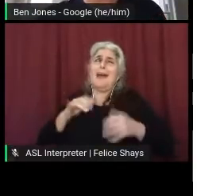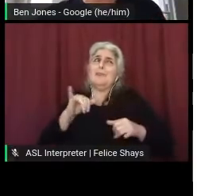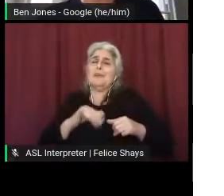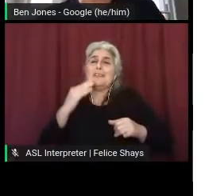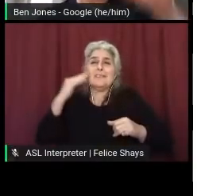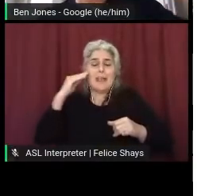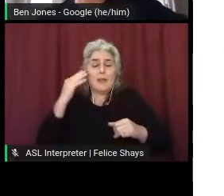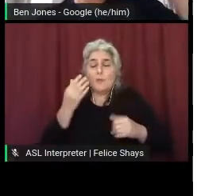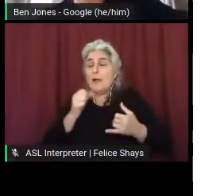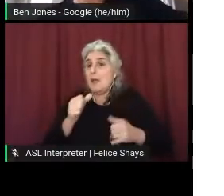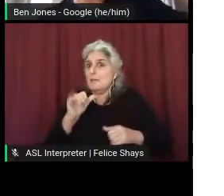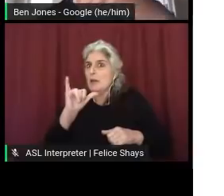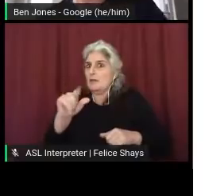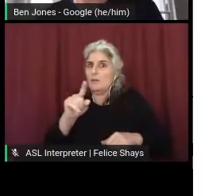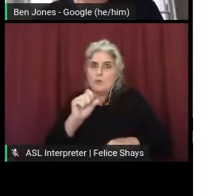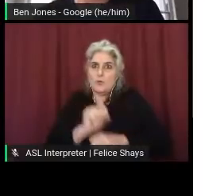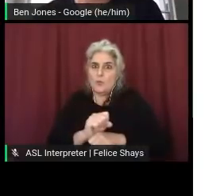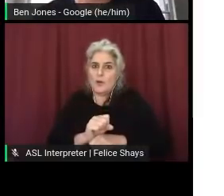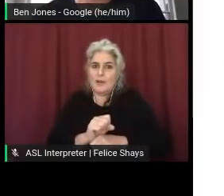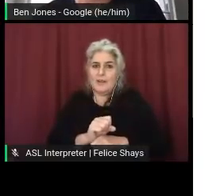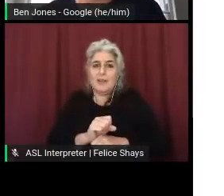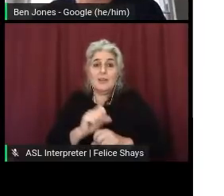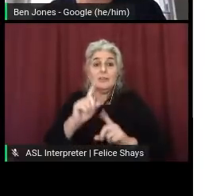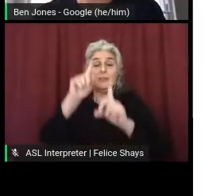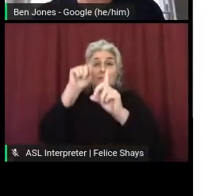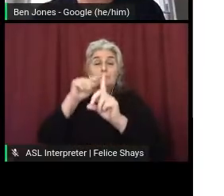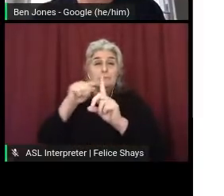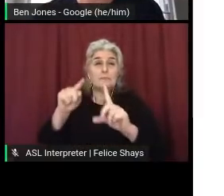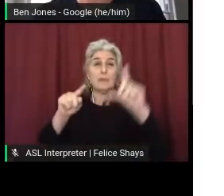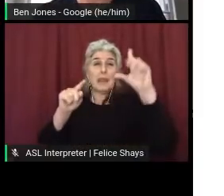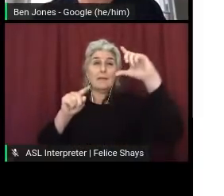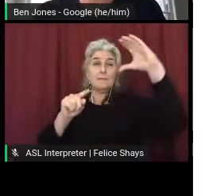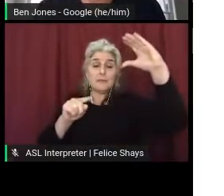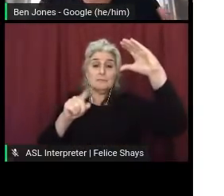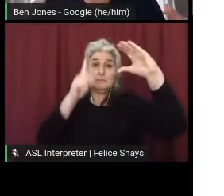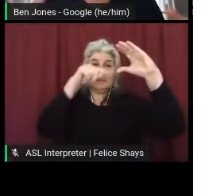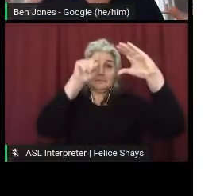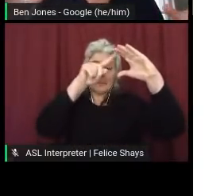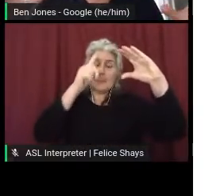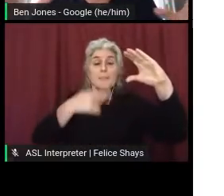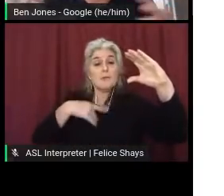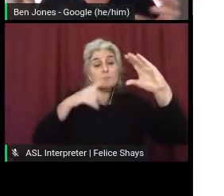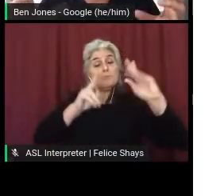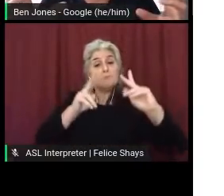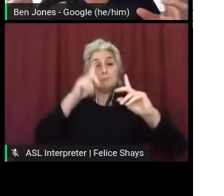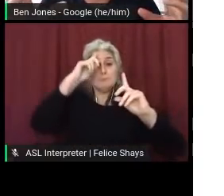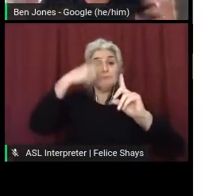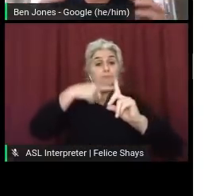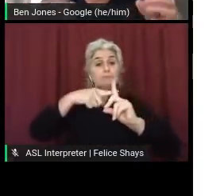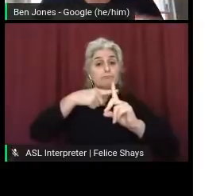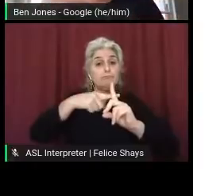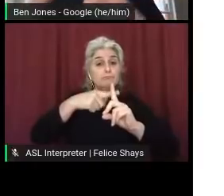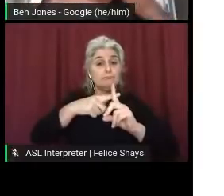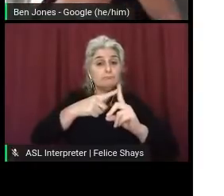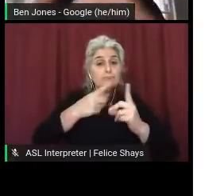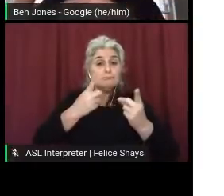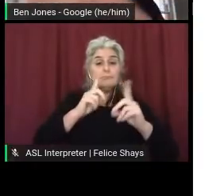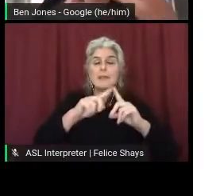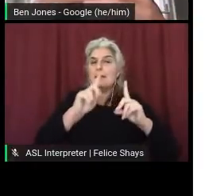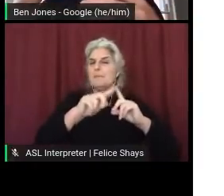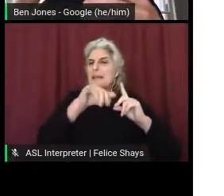work. So in the upper left quadrant, we can see folks who are broadly speaking optimistic, but still at home. So